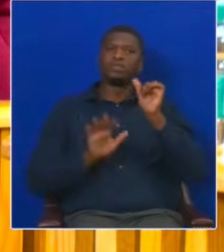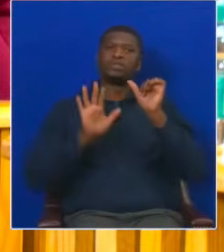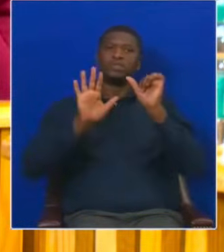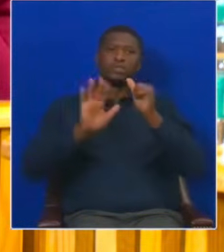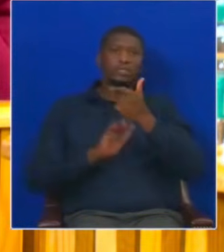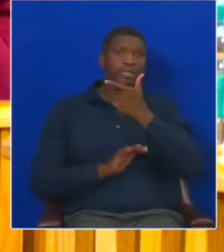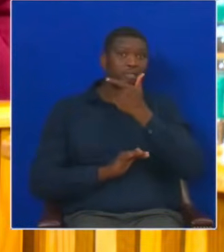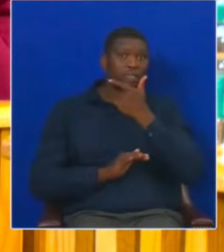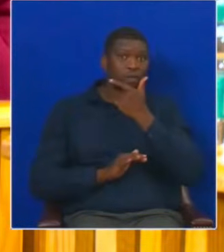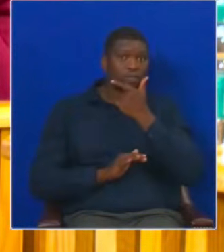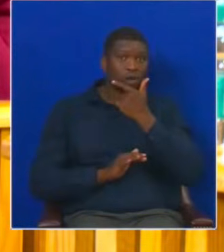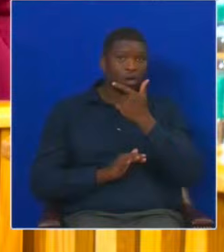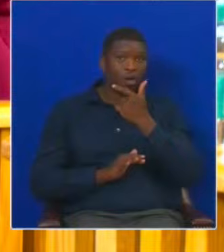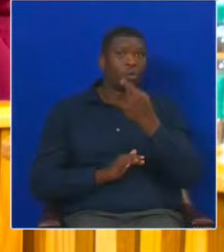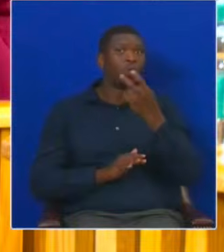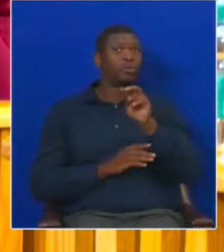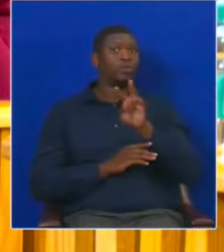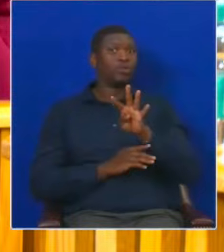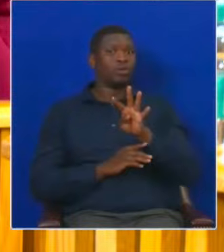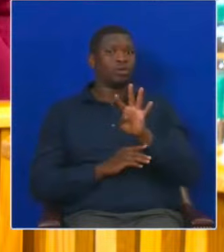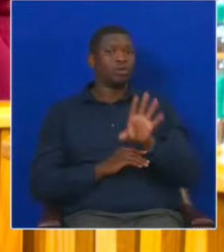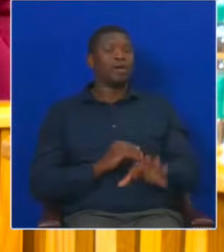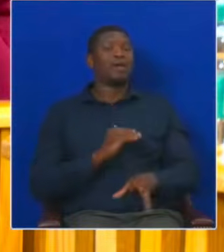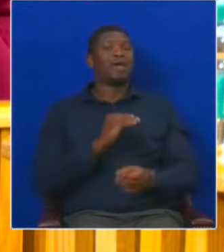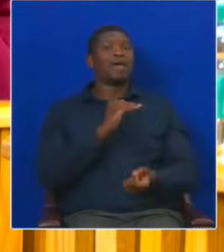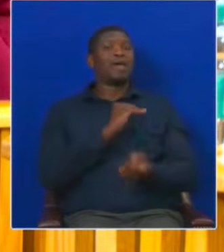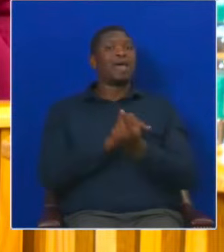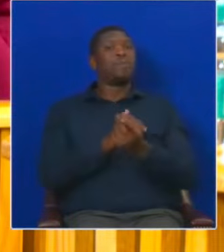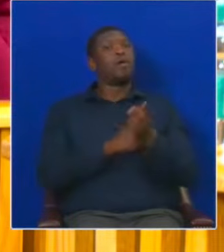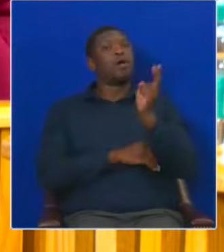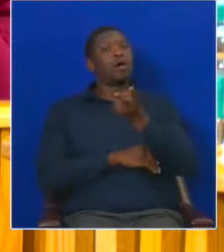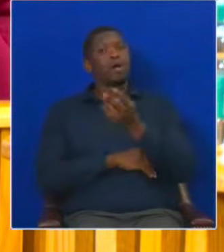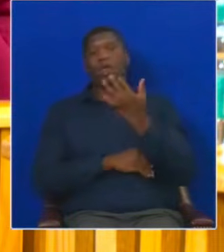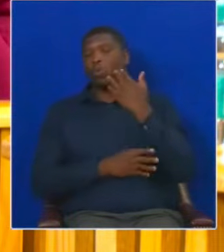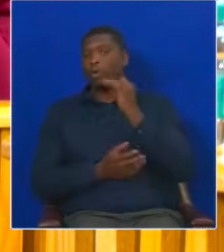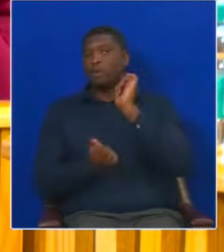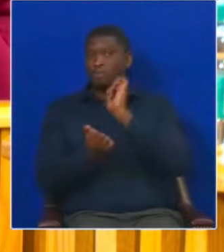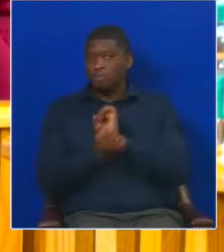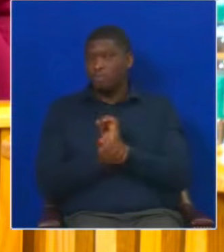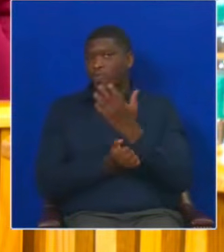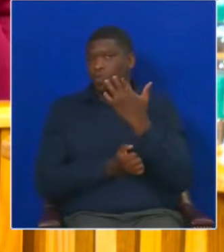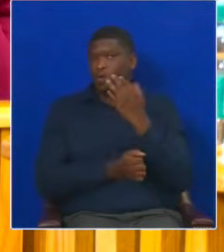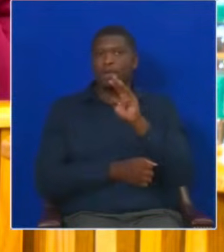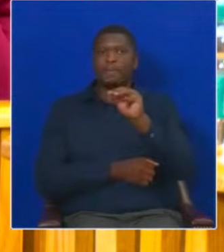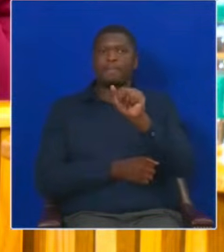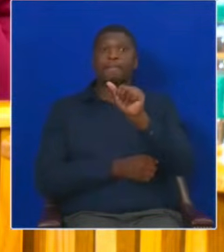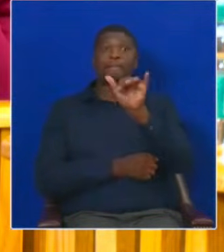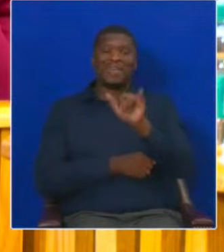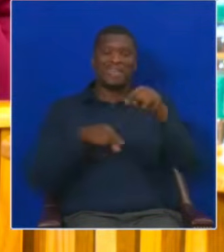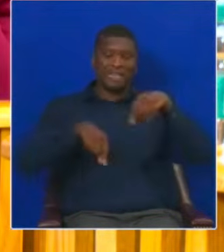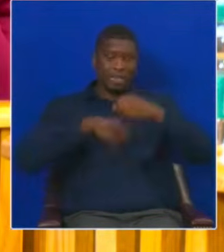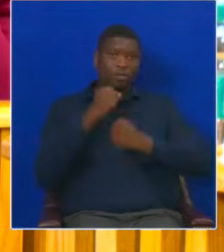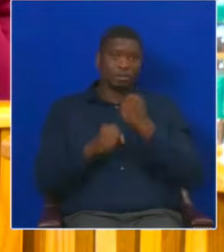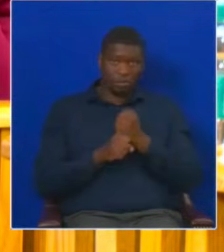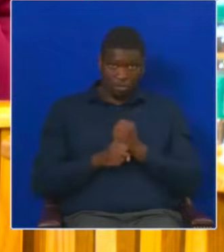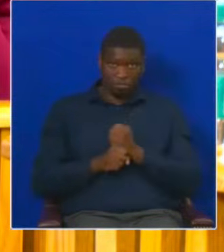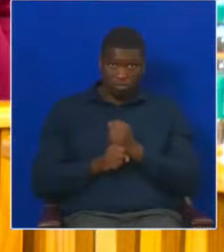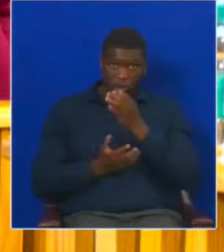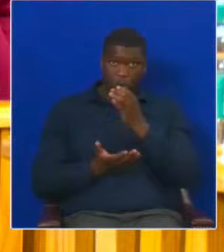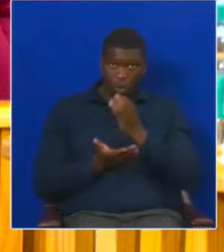the second culminating from his arrest in May of this year. Please confirm if that is an